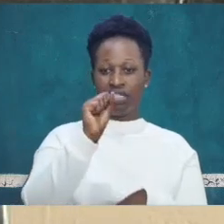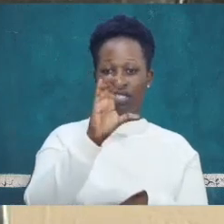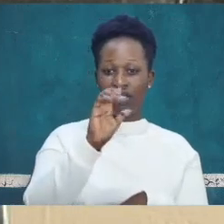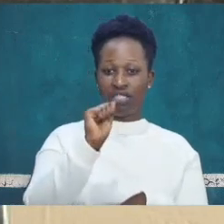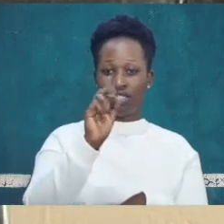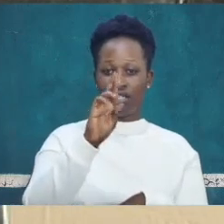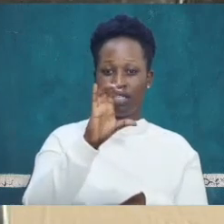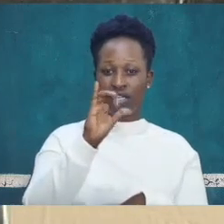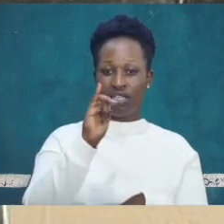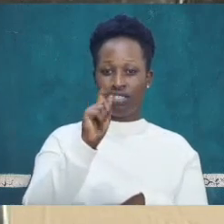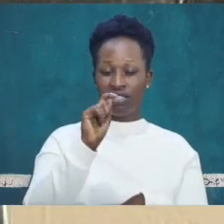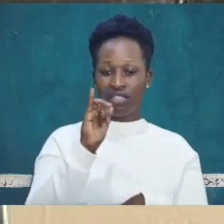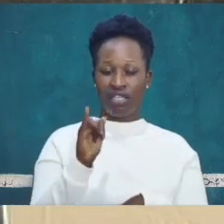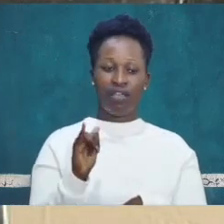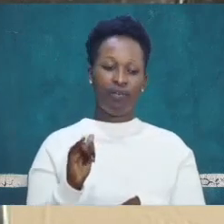scarcity,